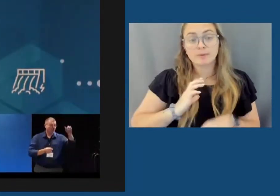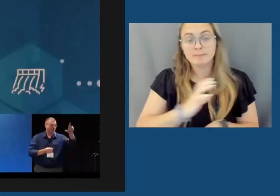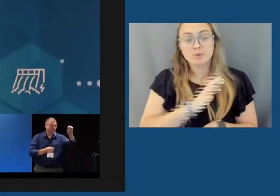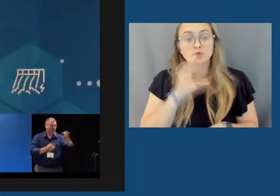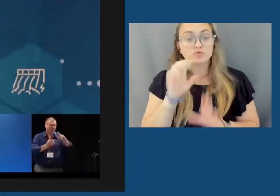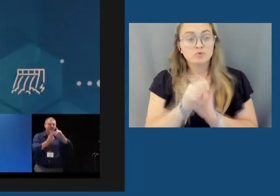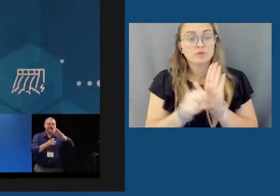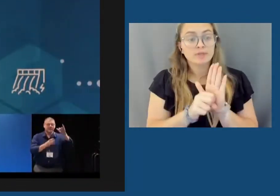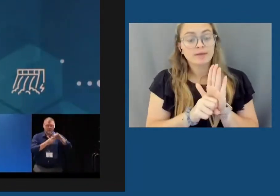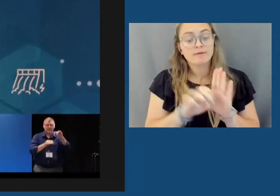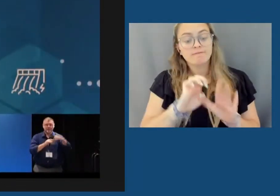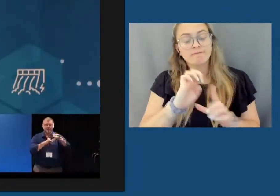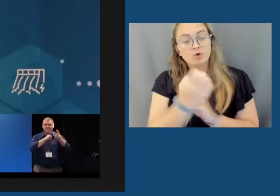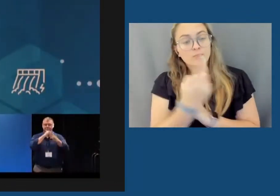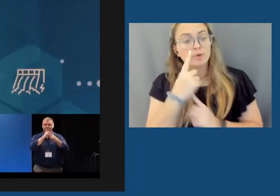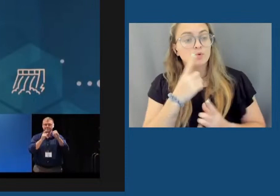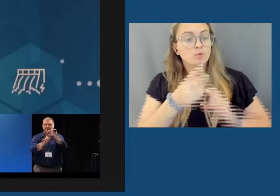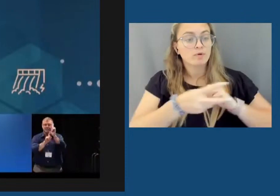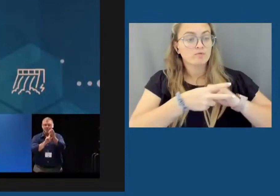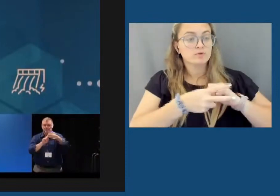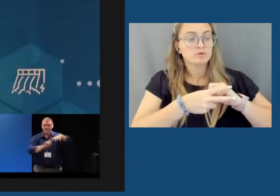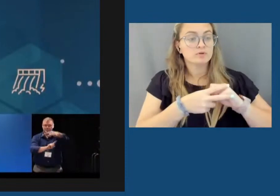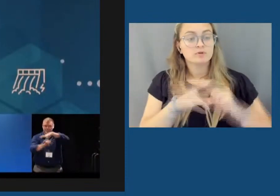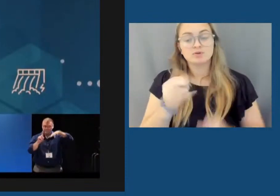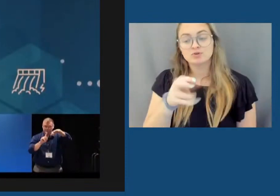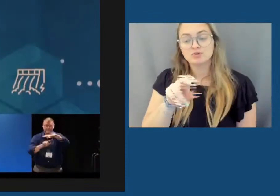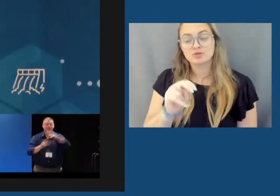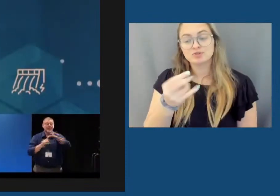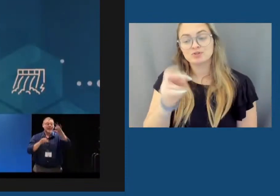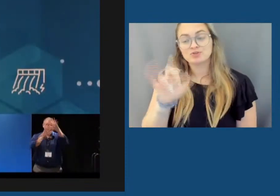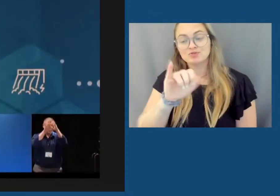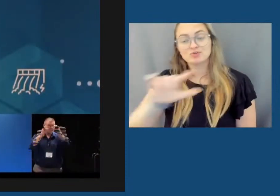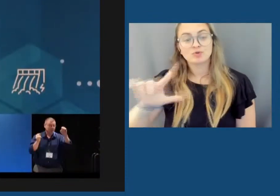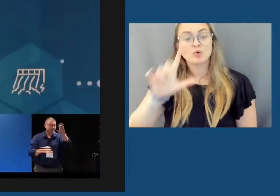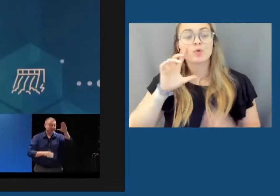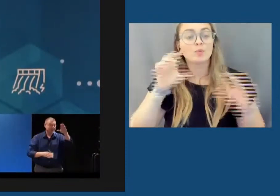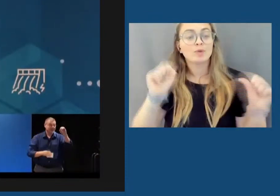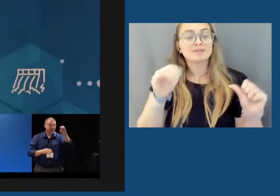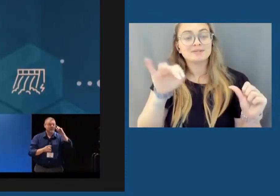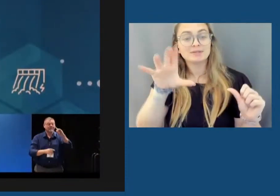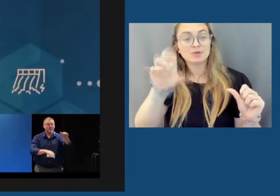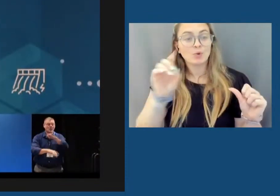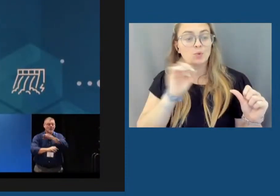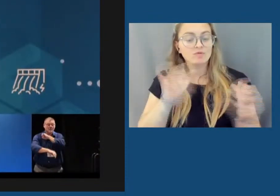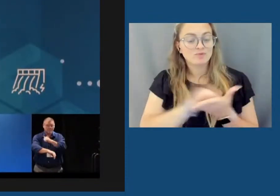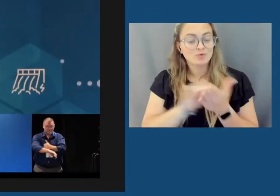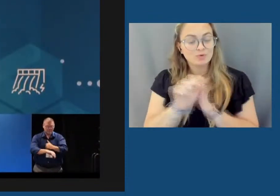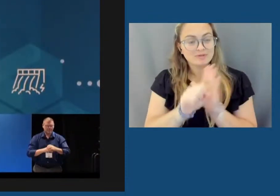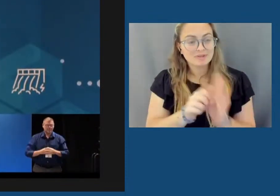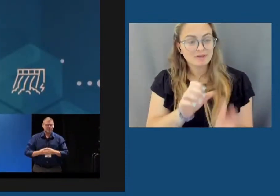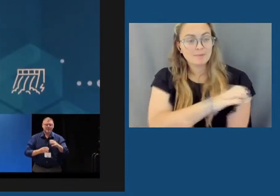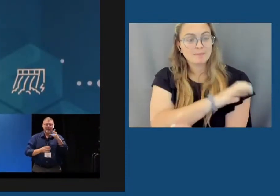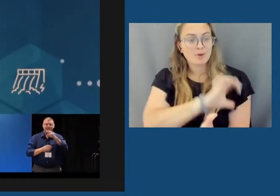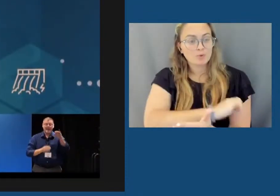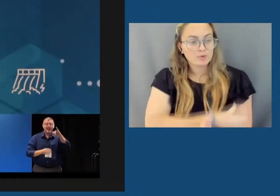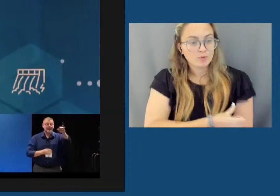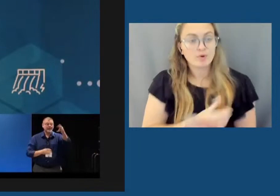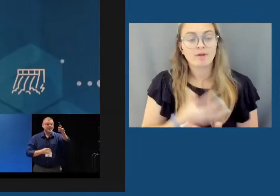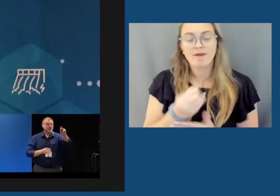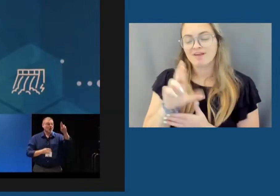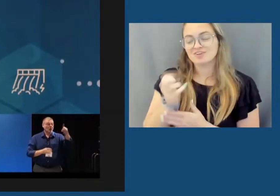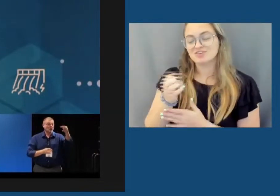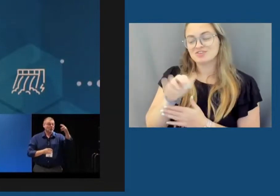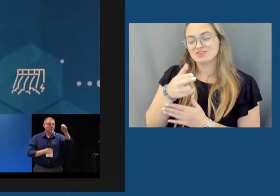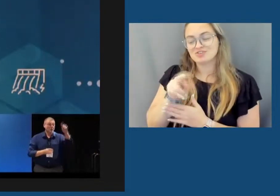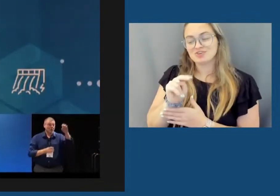Environmental Conservation, Justin Driscoll, President and CEO of the New York State Power Authority, and just John Rhodes, the Long